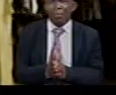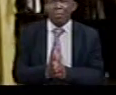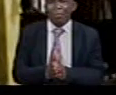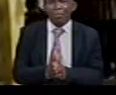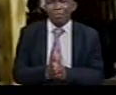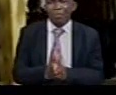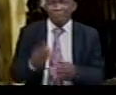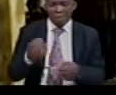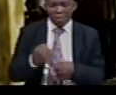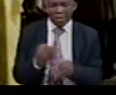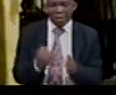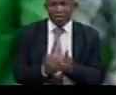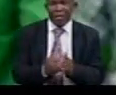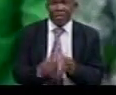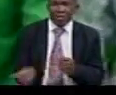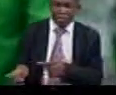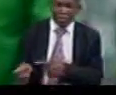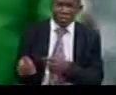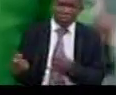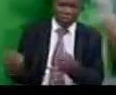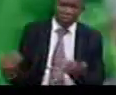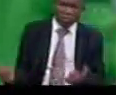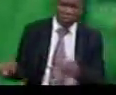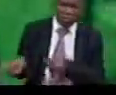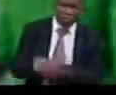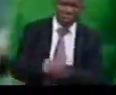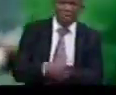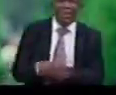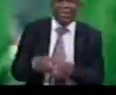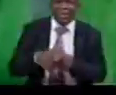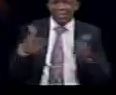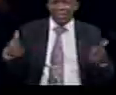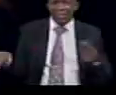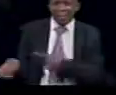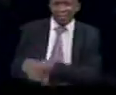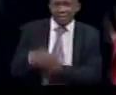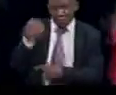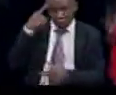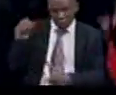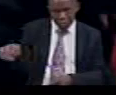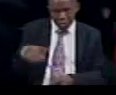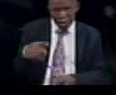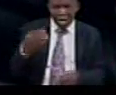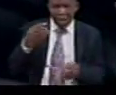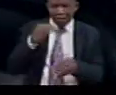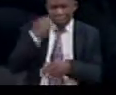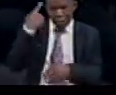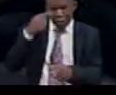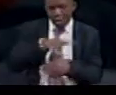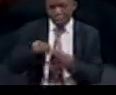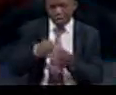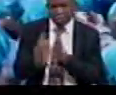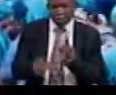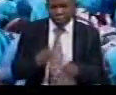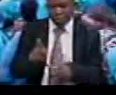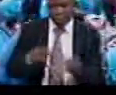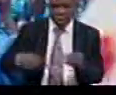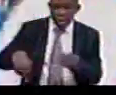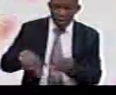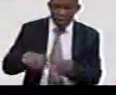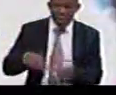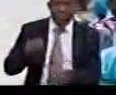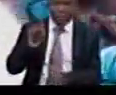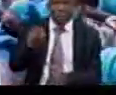Make today an amazing day for you and all the people around you, physical or